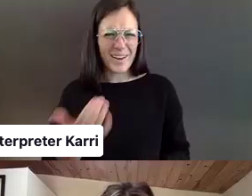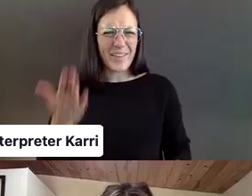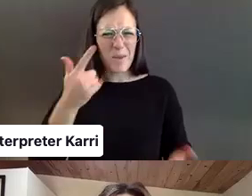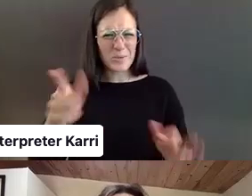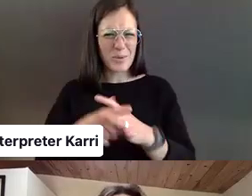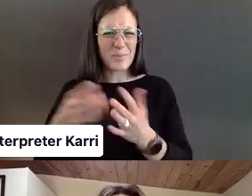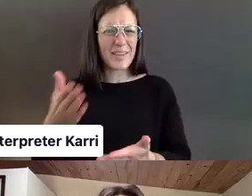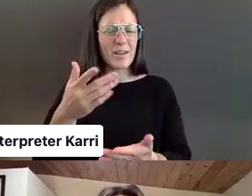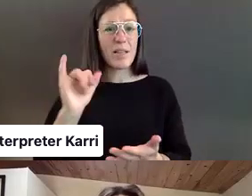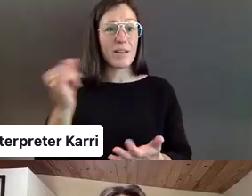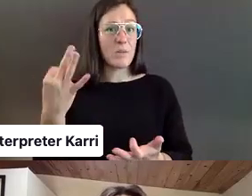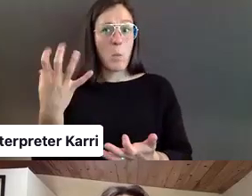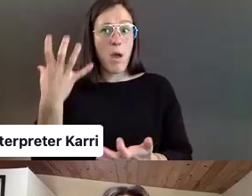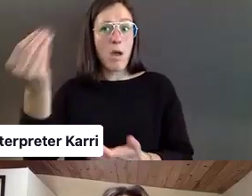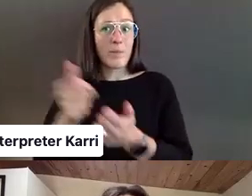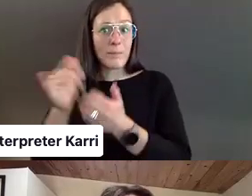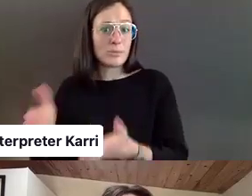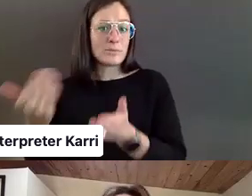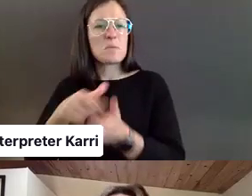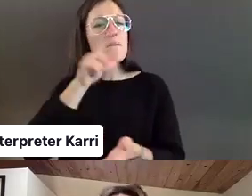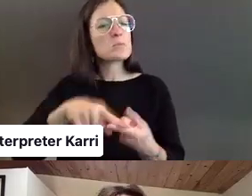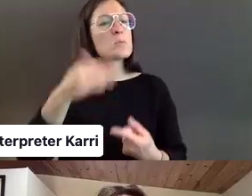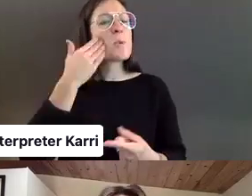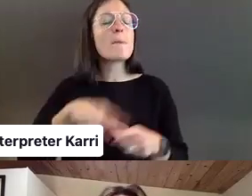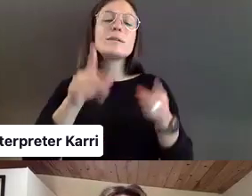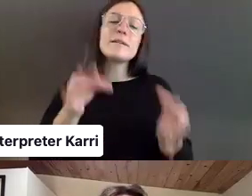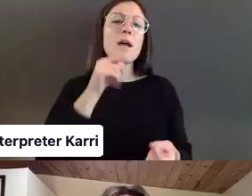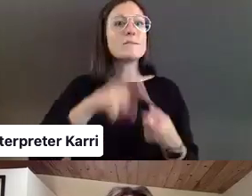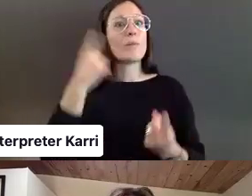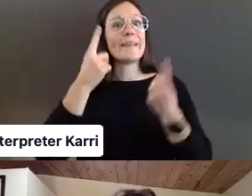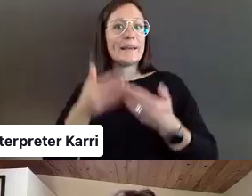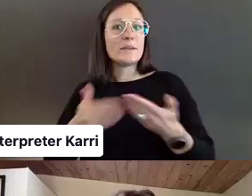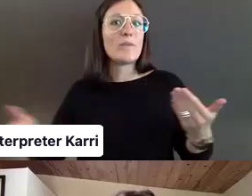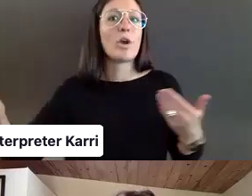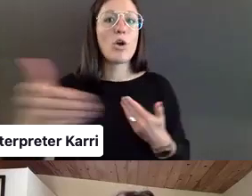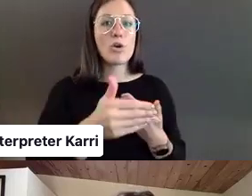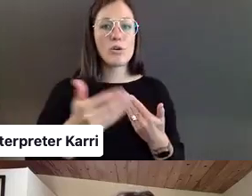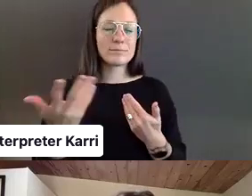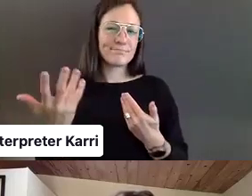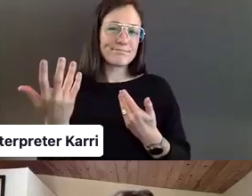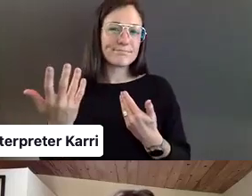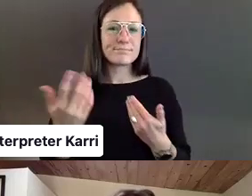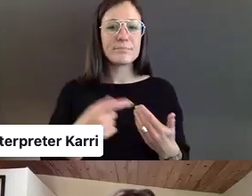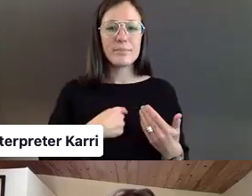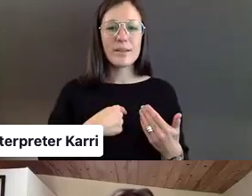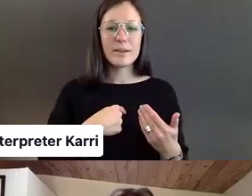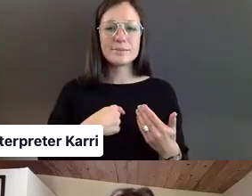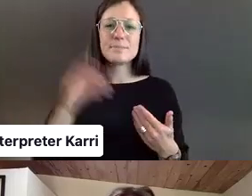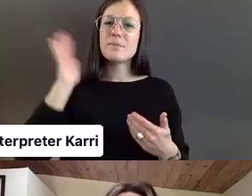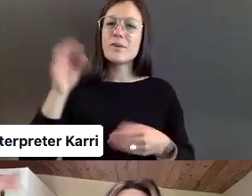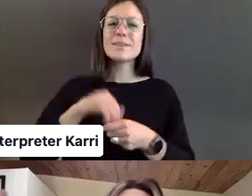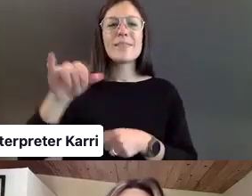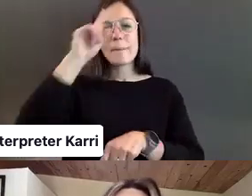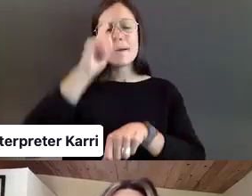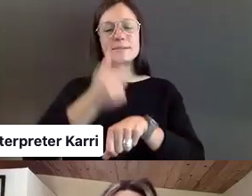or not you want to go out with the person again, but you definitely don't have to think too far ahead. And I feel like I was in this mindset when